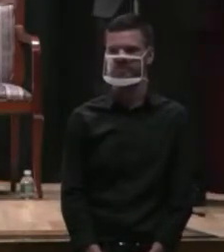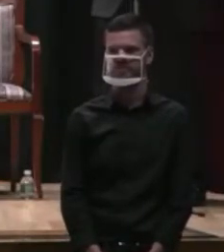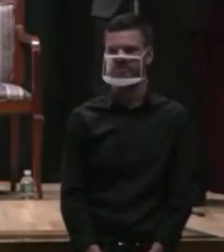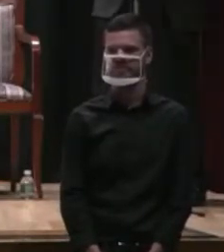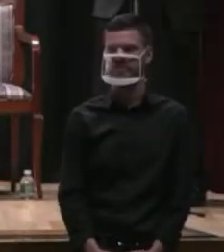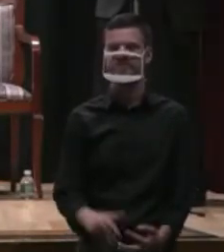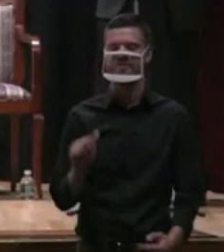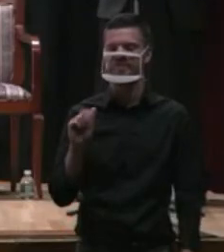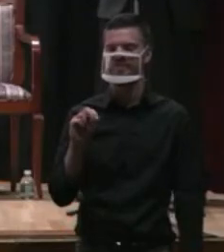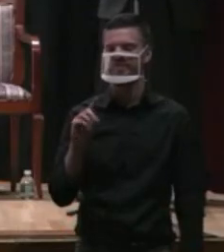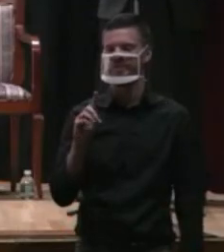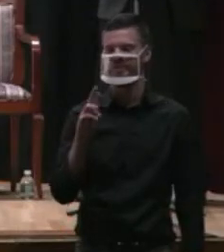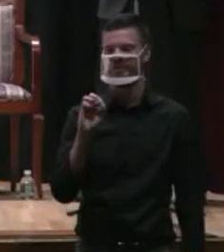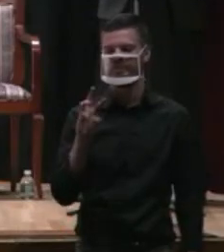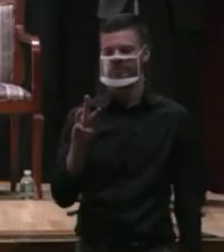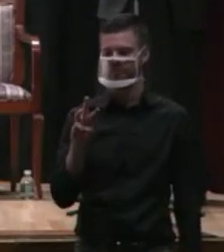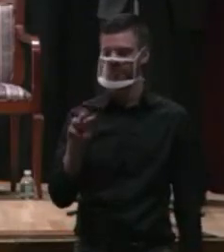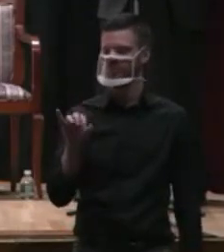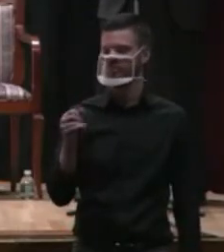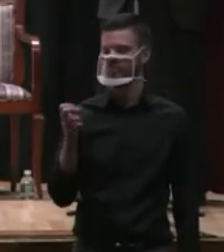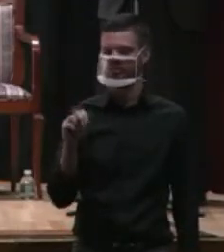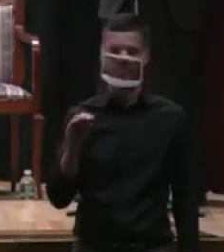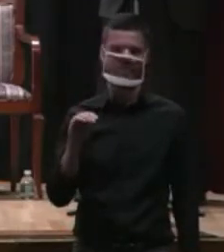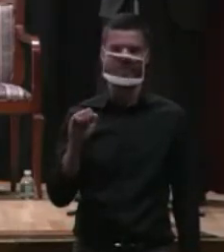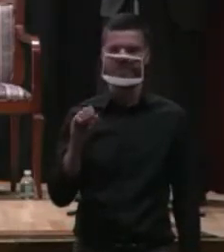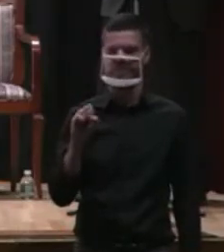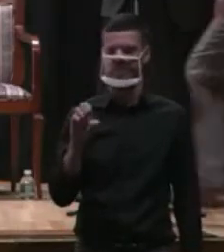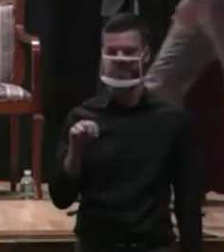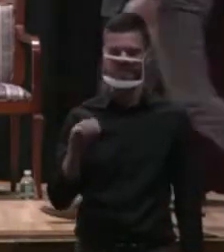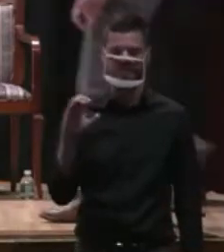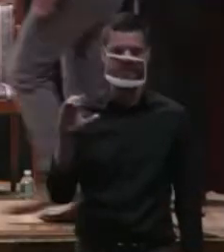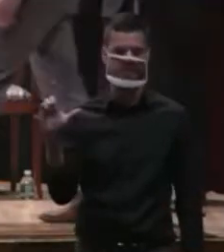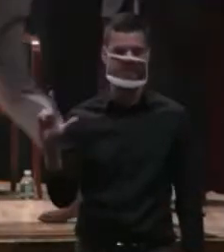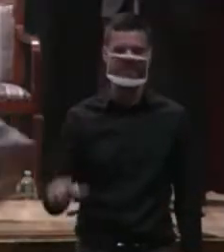Andrew John Mason, cum laude.